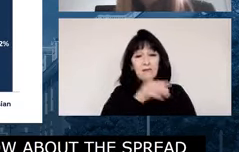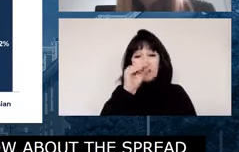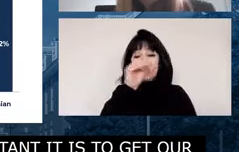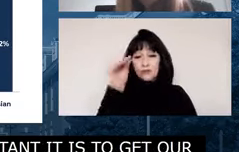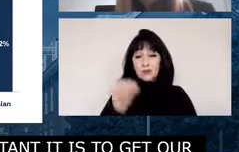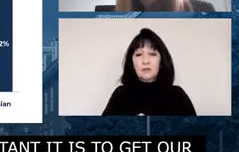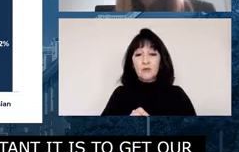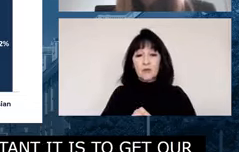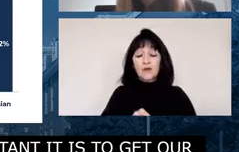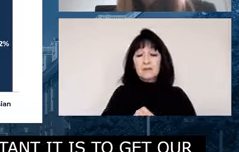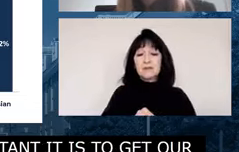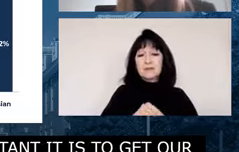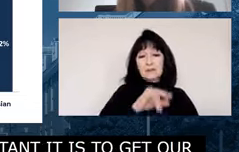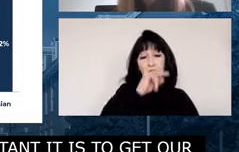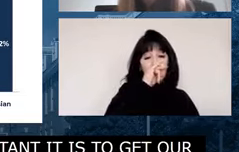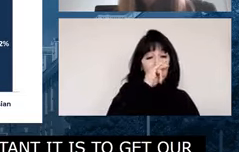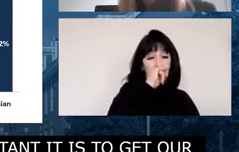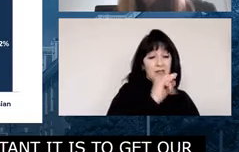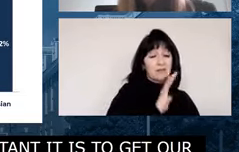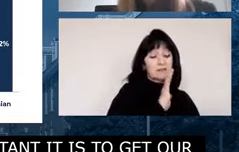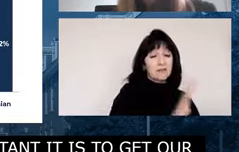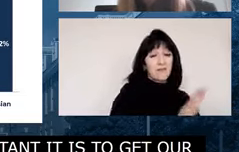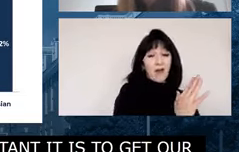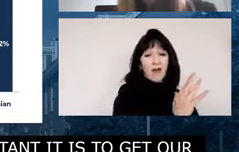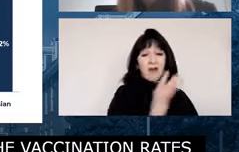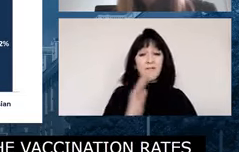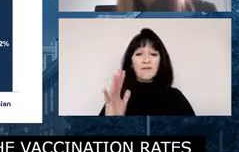to 11 is about